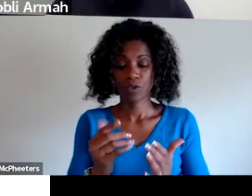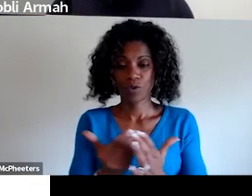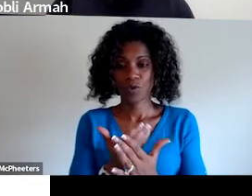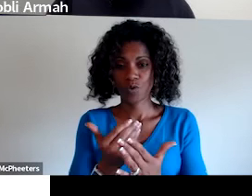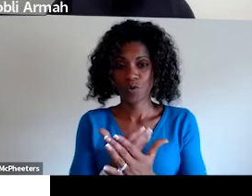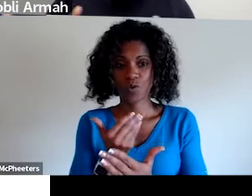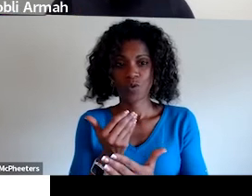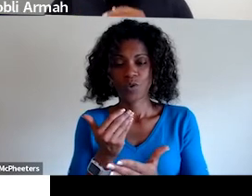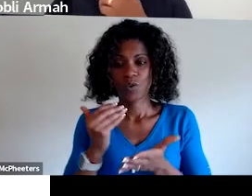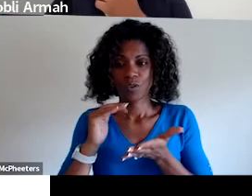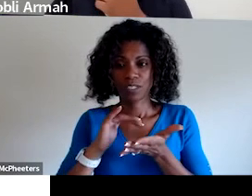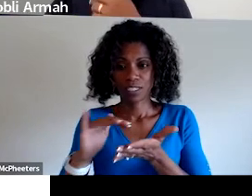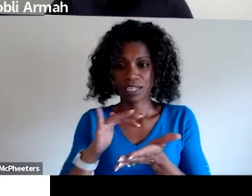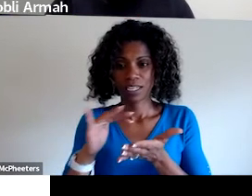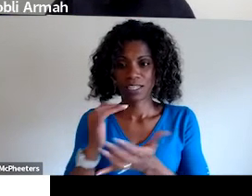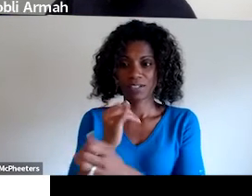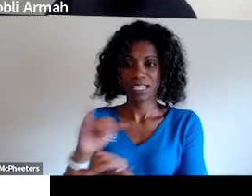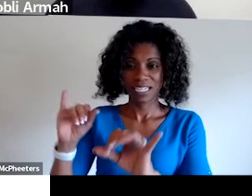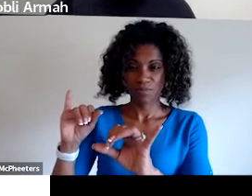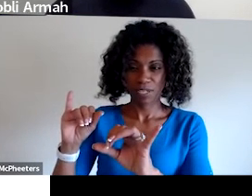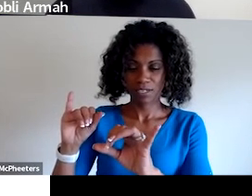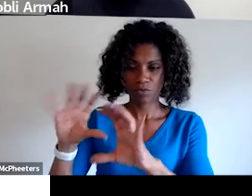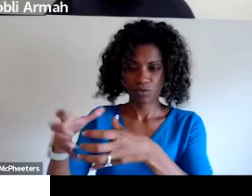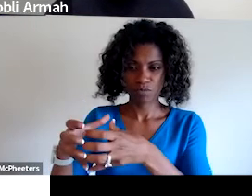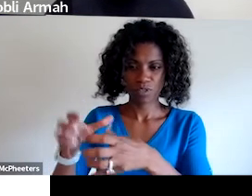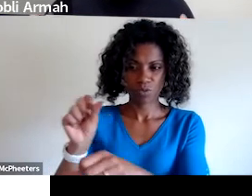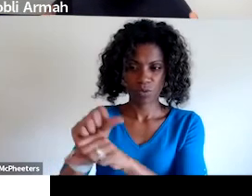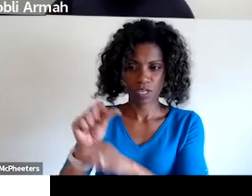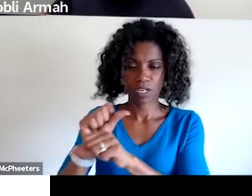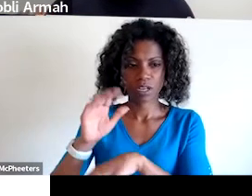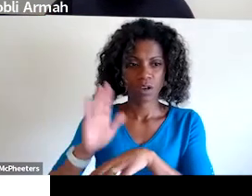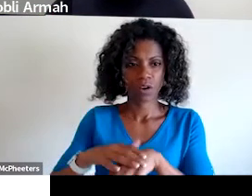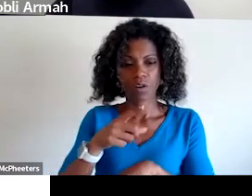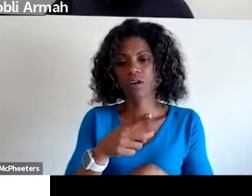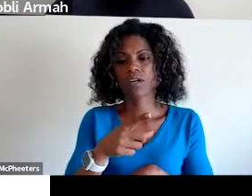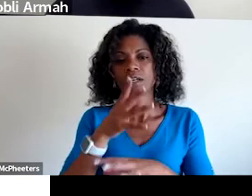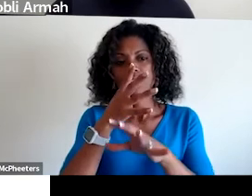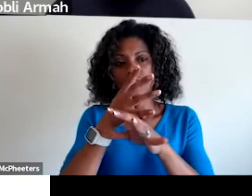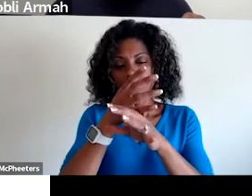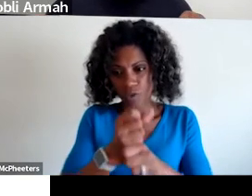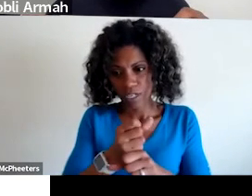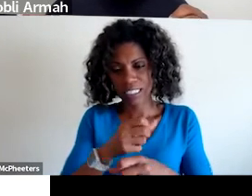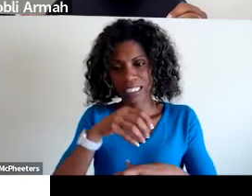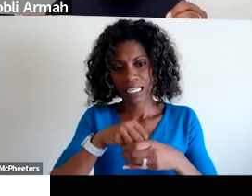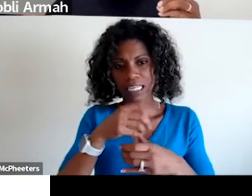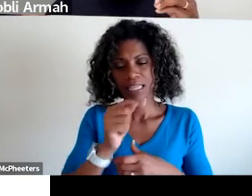to the independent sector. I know they worked with the Edelman Data and Intelligence Group around trust in civil society.